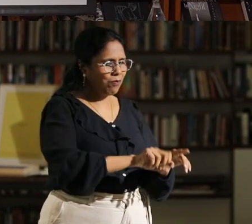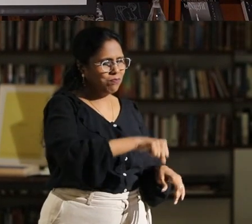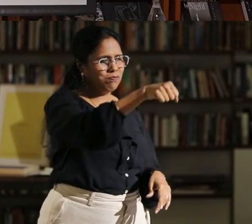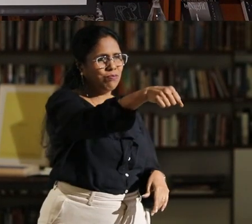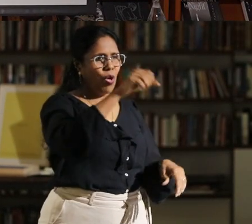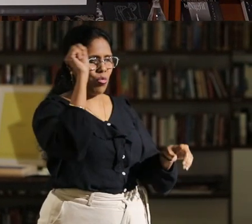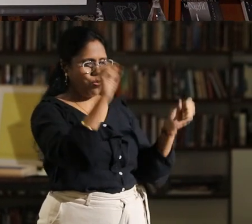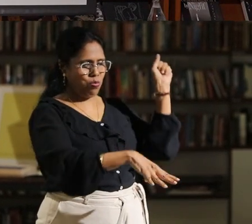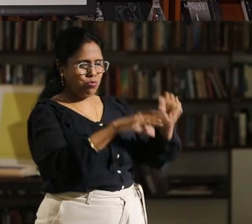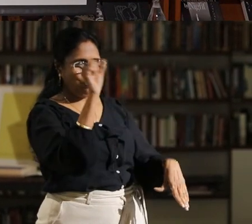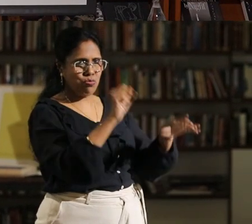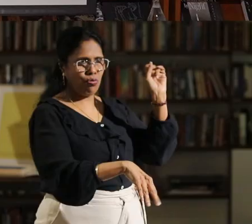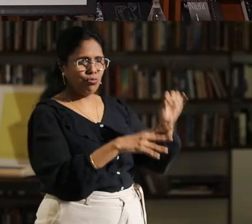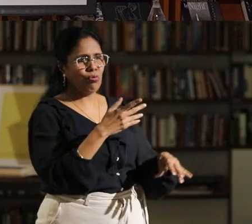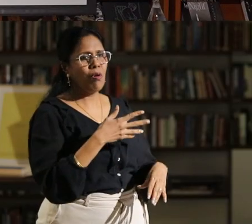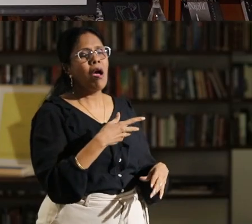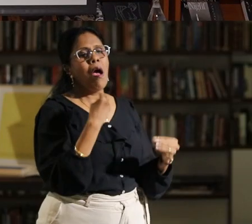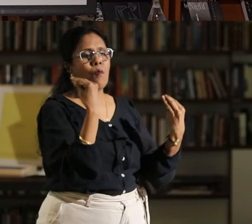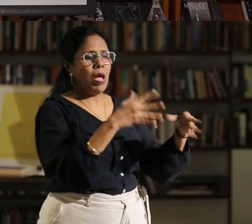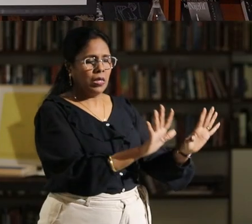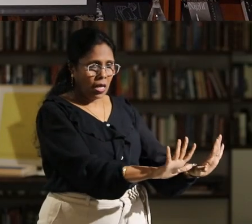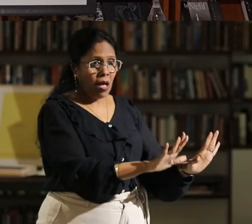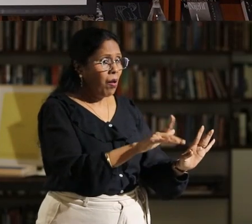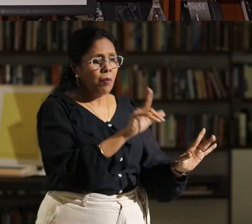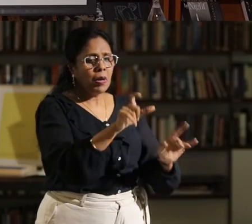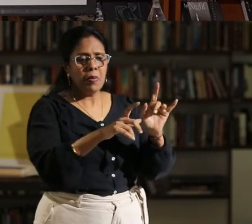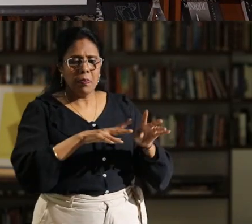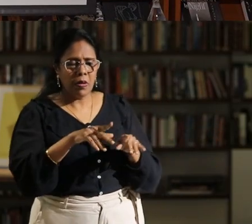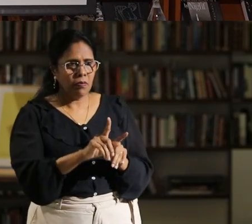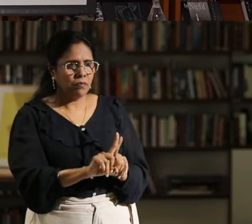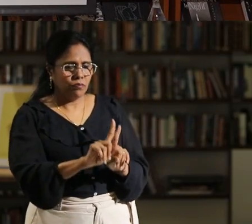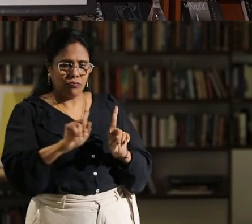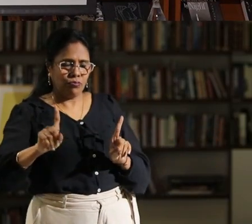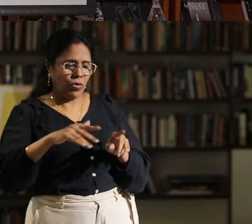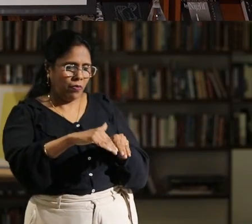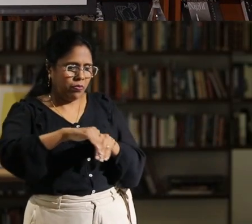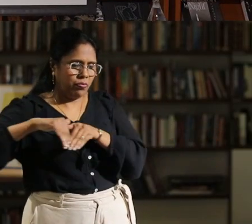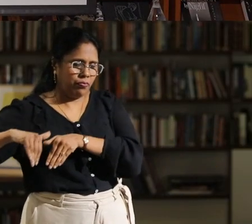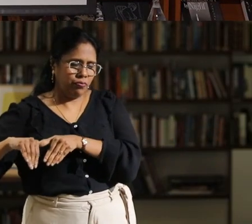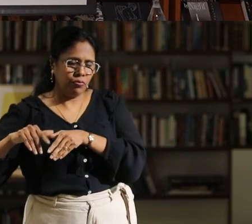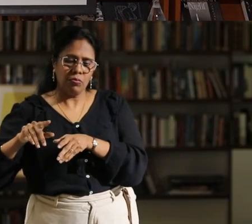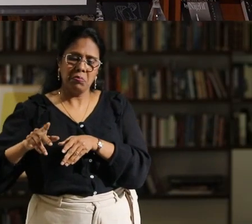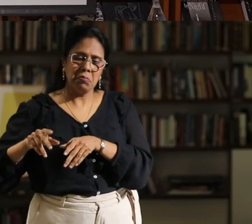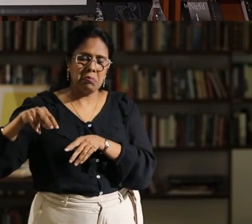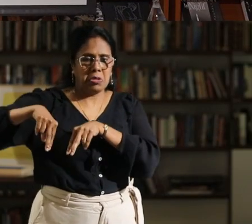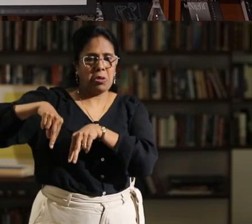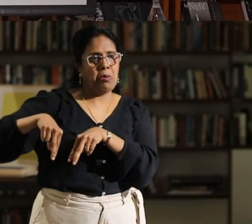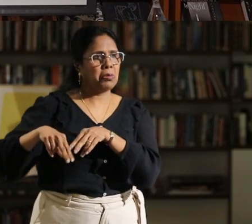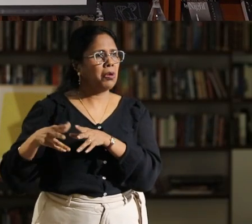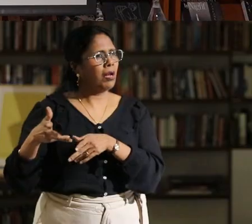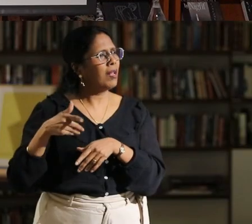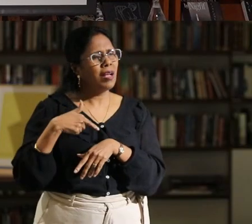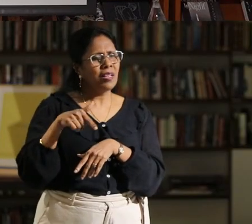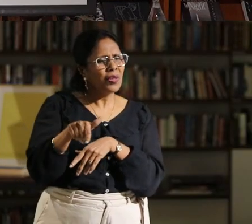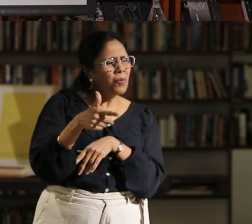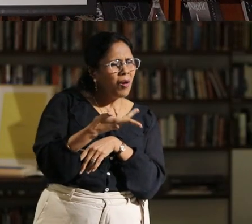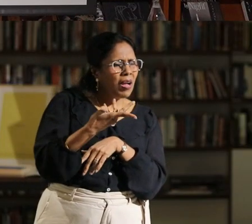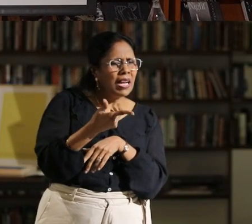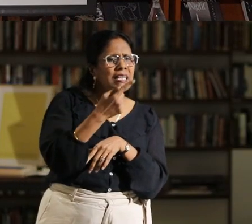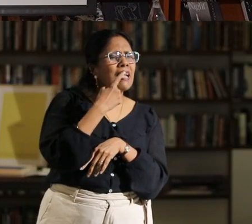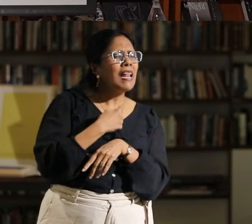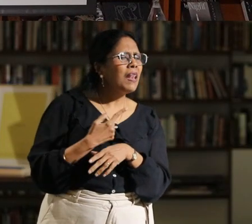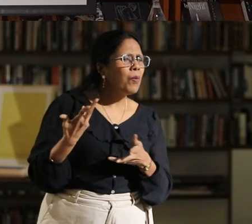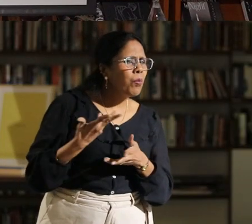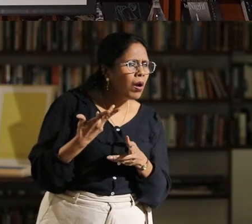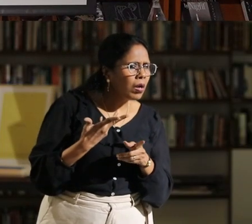dump. And then everybody else is some distance away. And I still remember asking that kid, what were you trying to